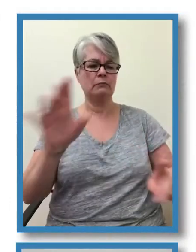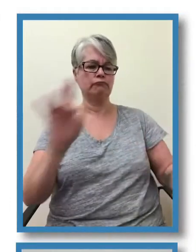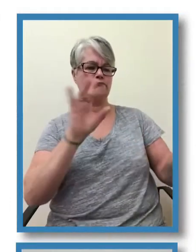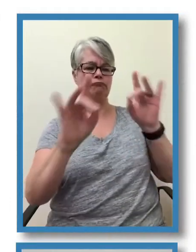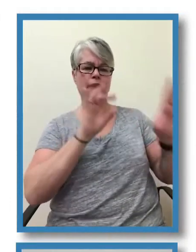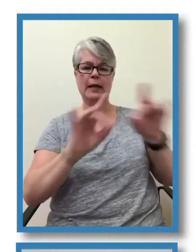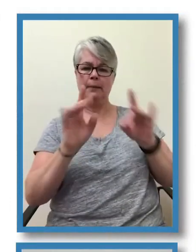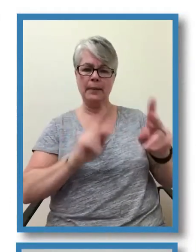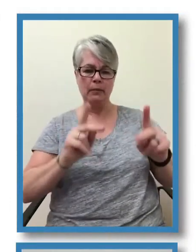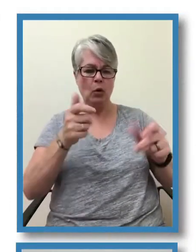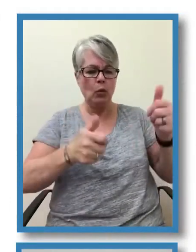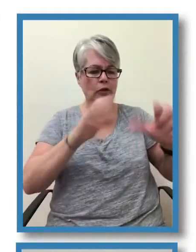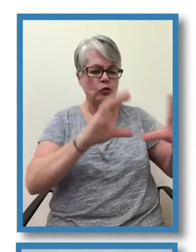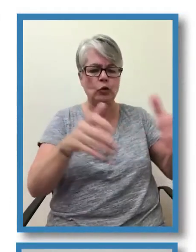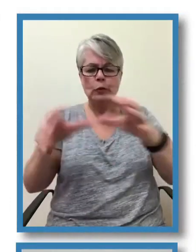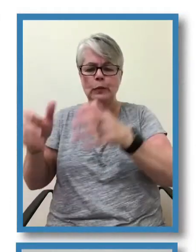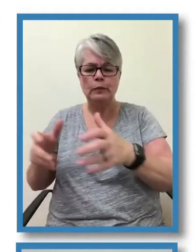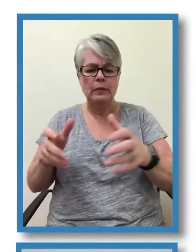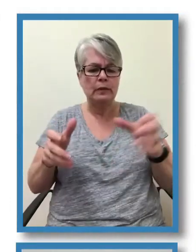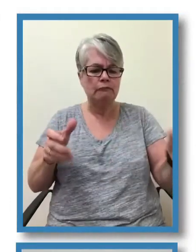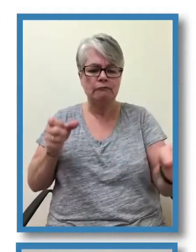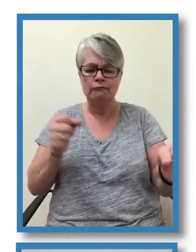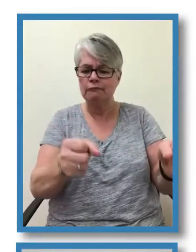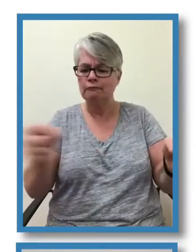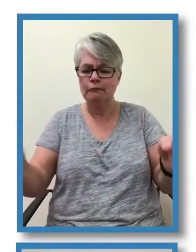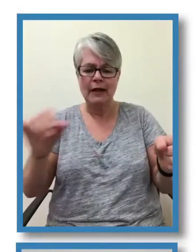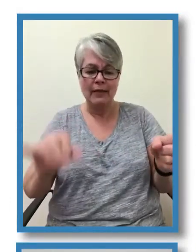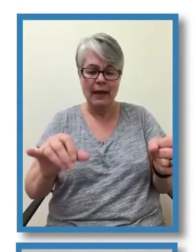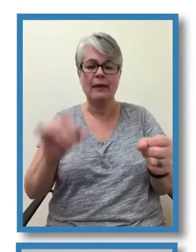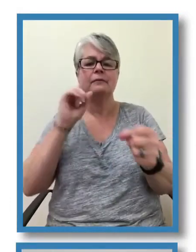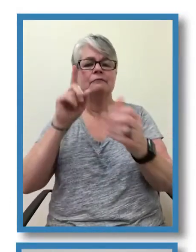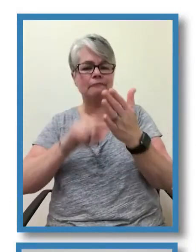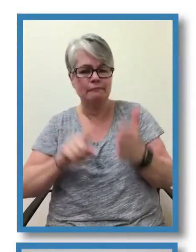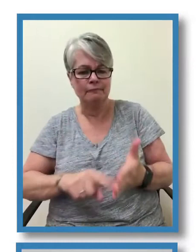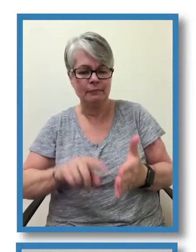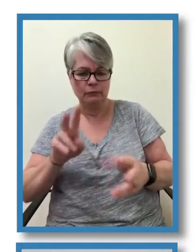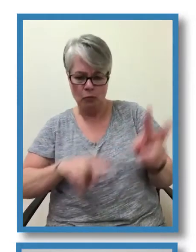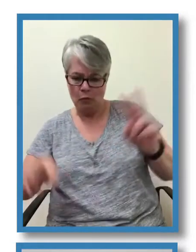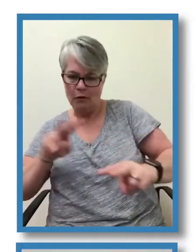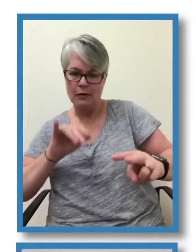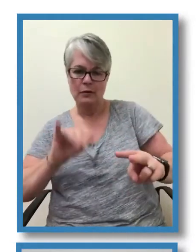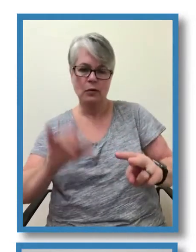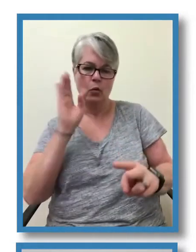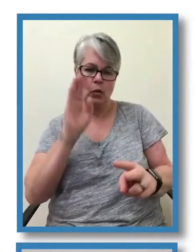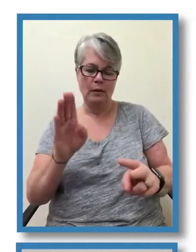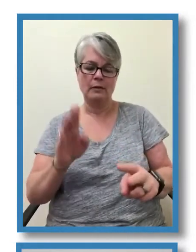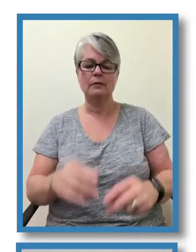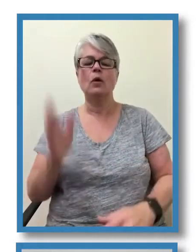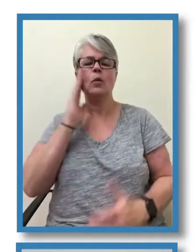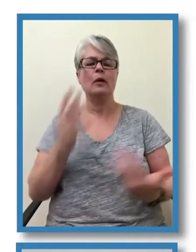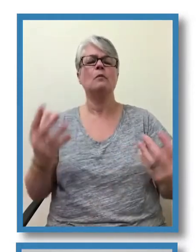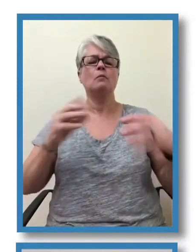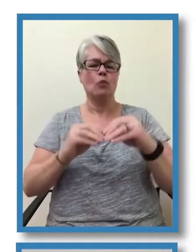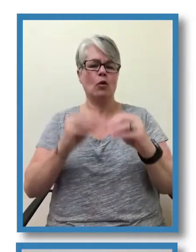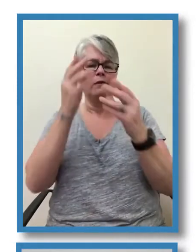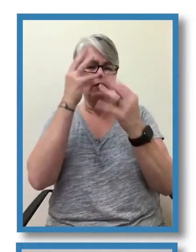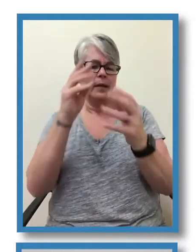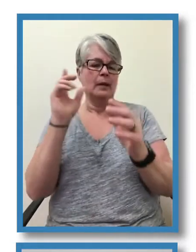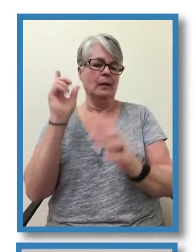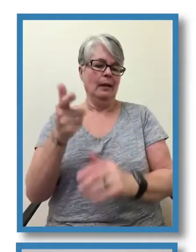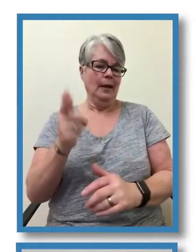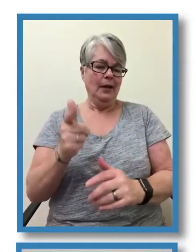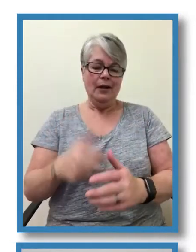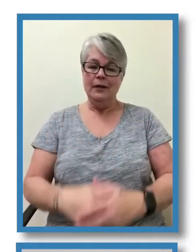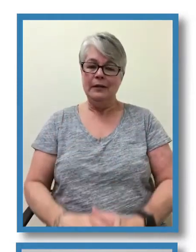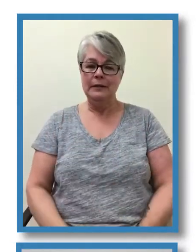There are these other emerging evidence, which I'm not going to go into, that we do need to pay attention to new and